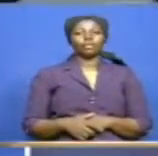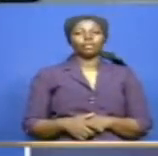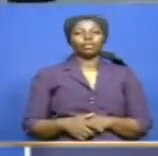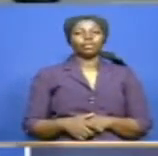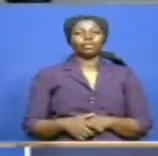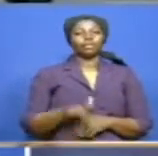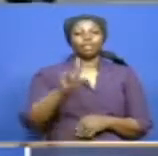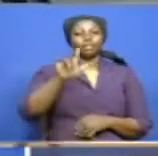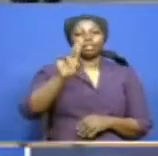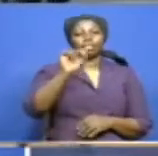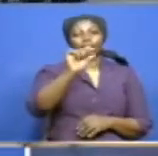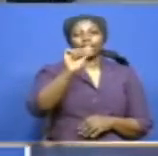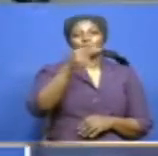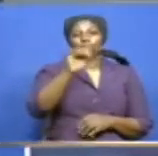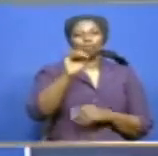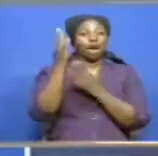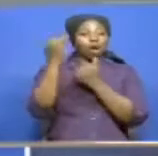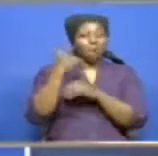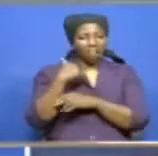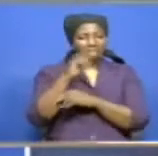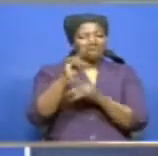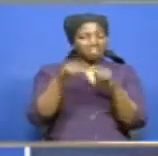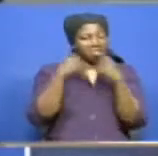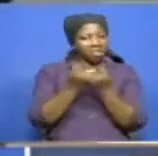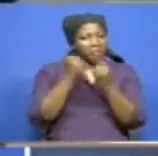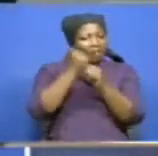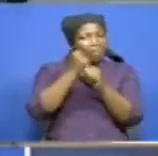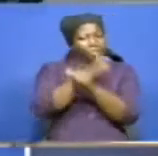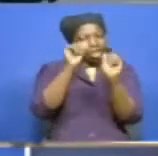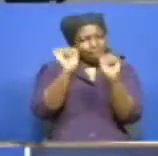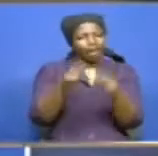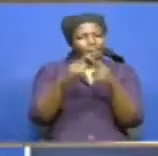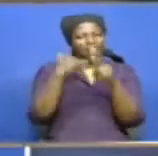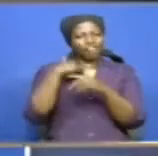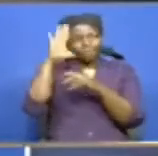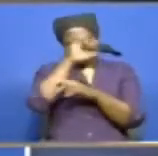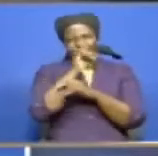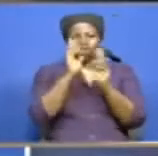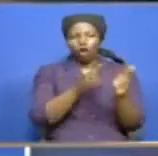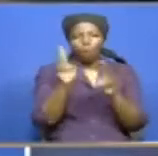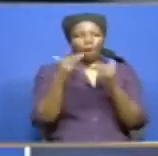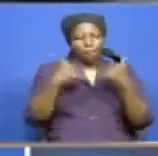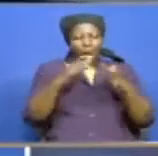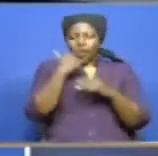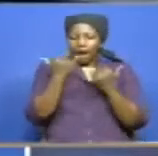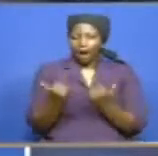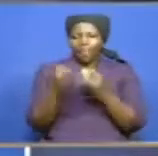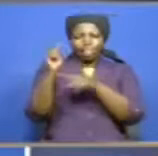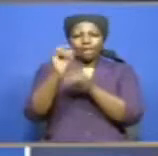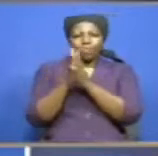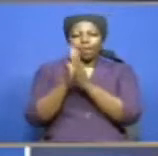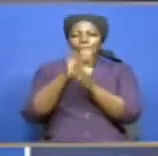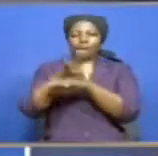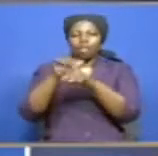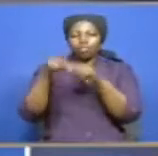Lungaho is, however, optimistic the current squad is up to the task, despite missing several regular players who are currently training with the national team Malkia